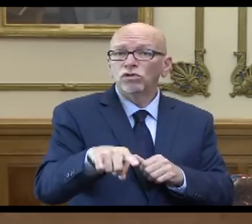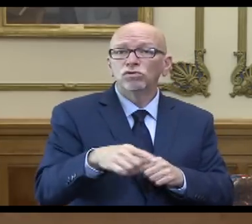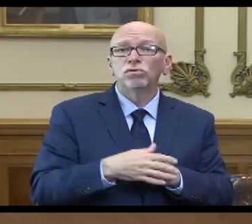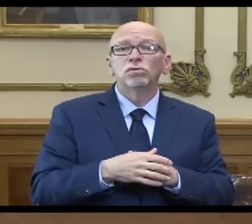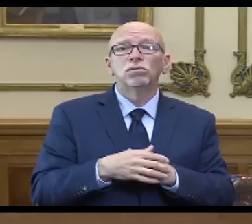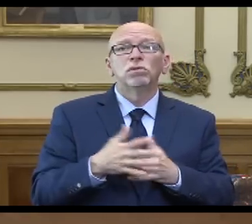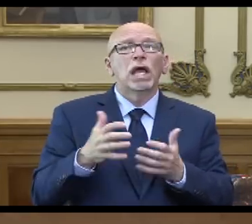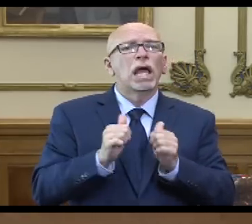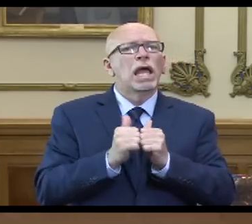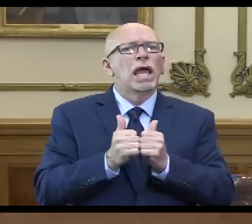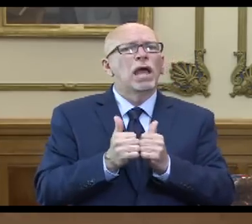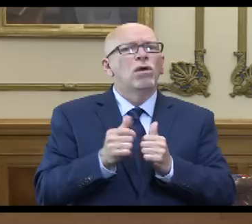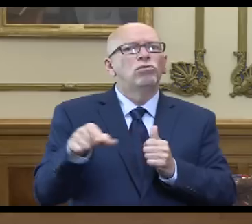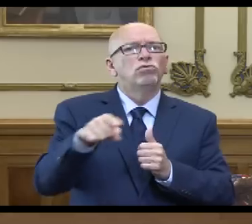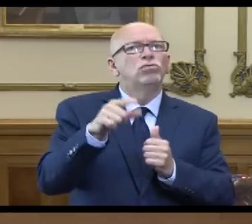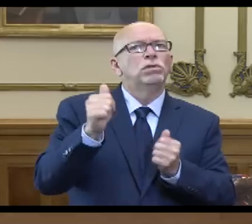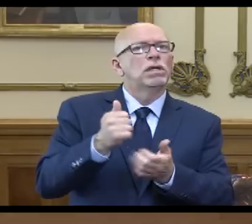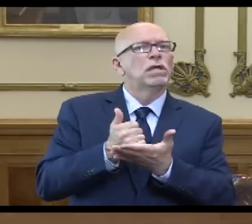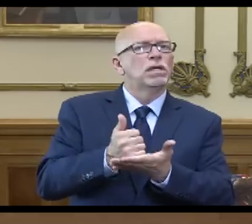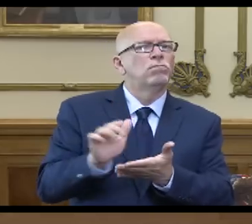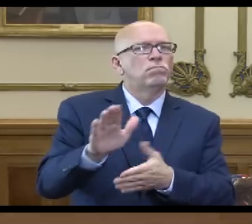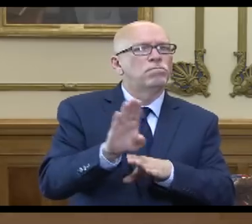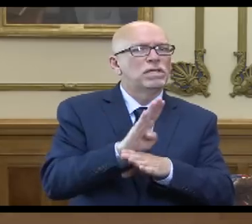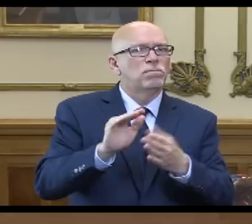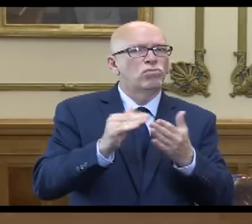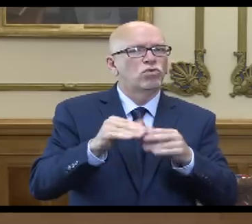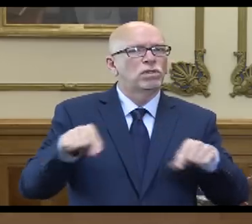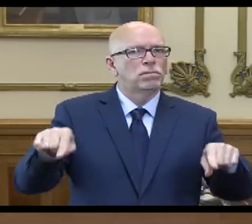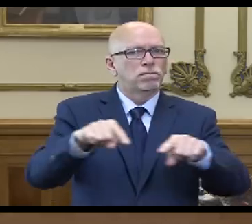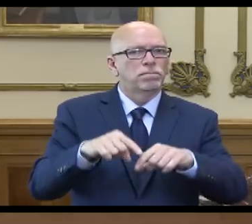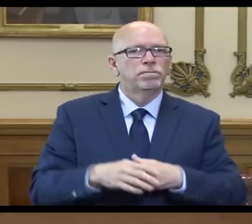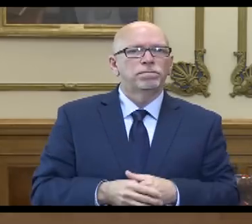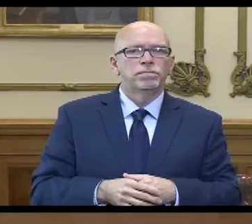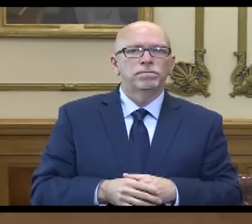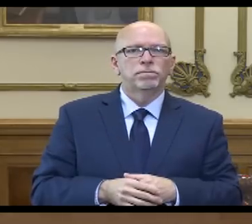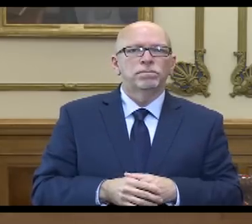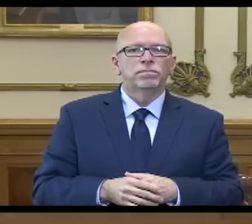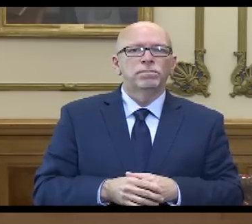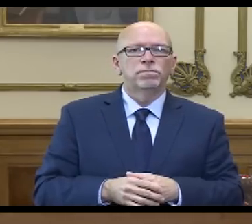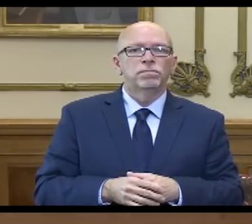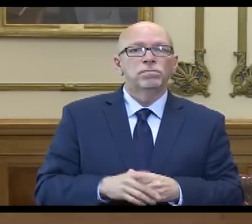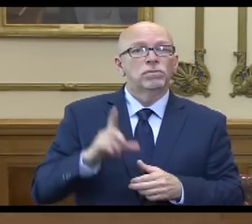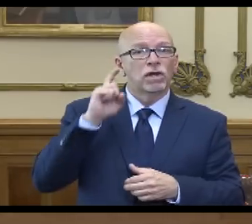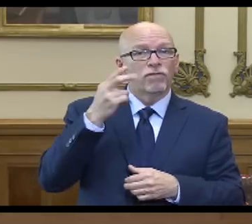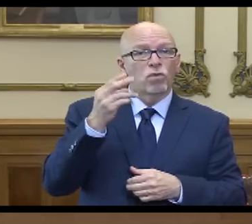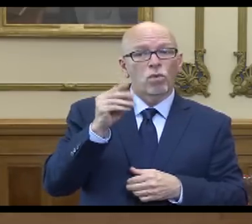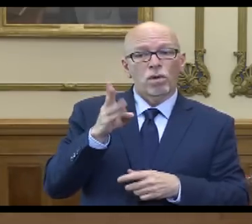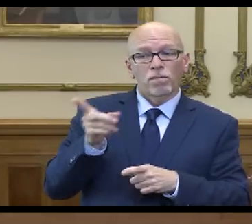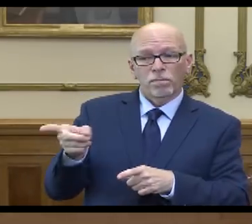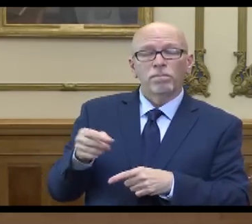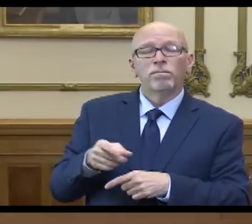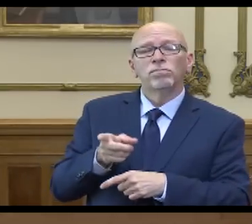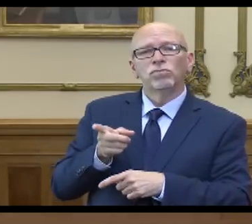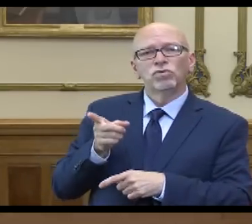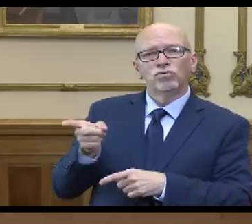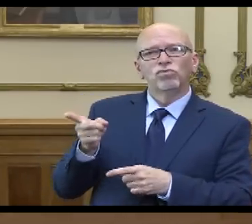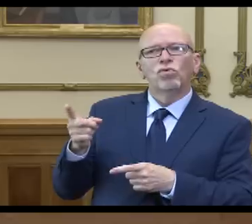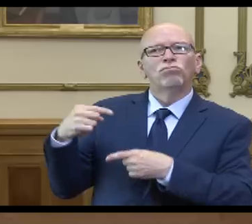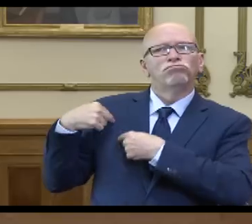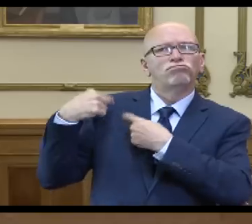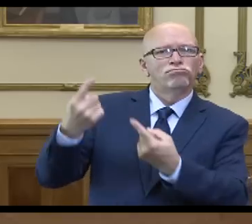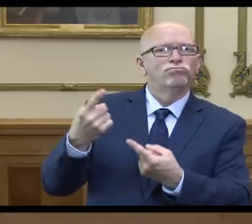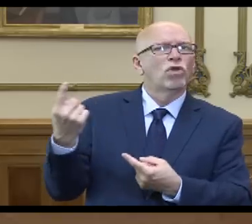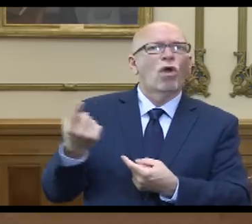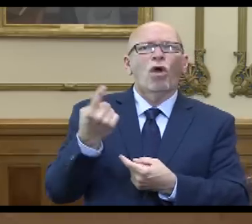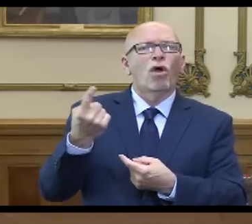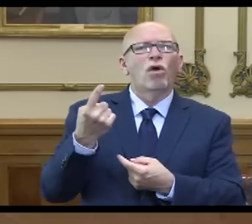on how best you can help your business community. Governor Holcomb, you have always